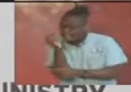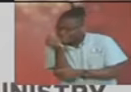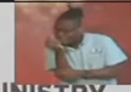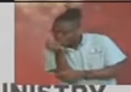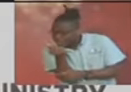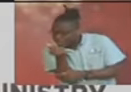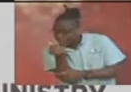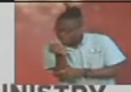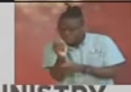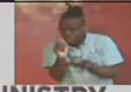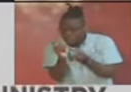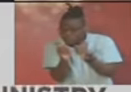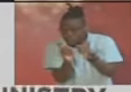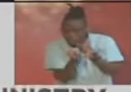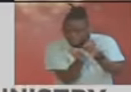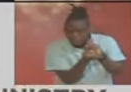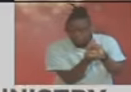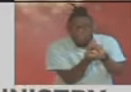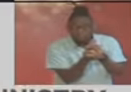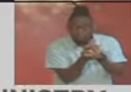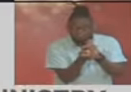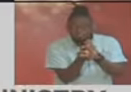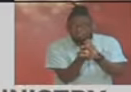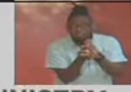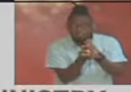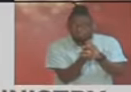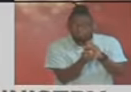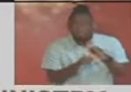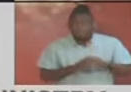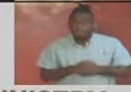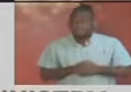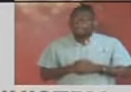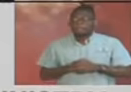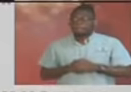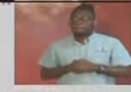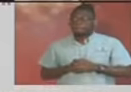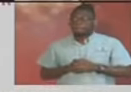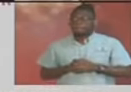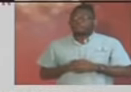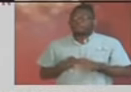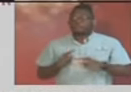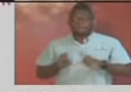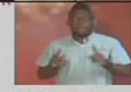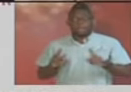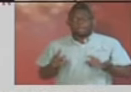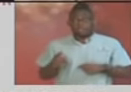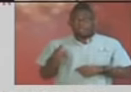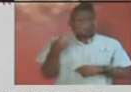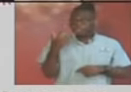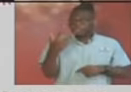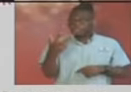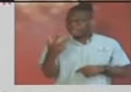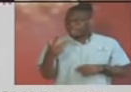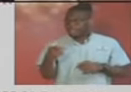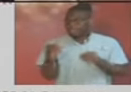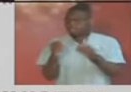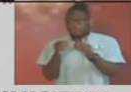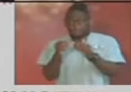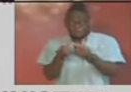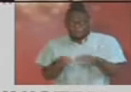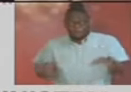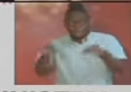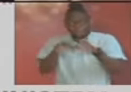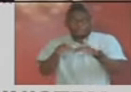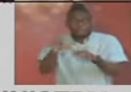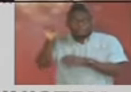difference makes a change or a mutation. It's called a variant. But the three that are most important are the UK variant, the South African,